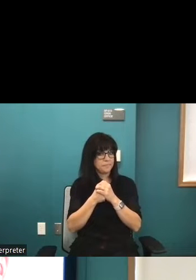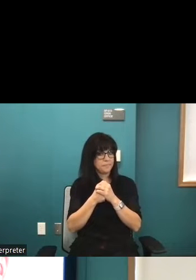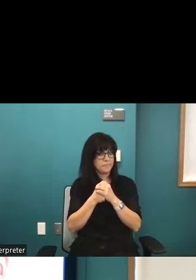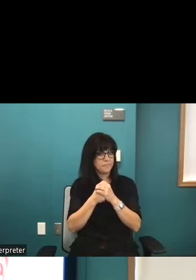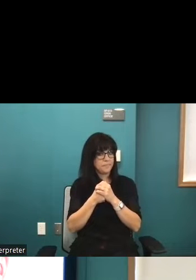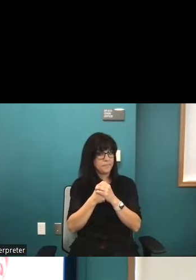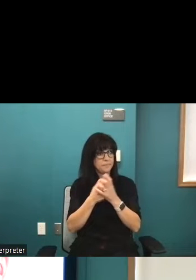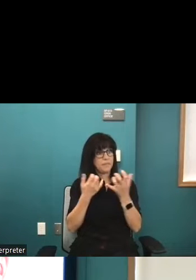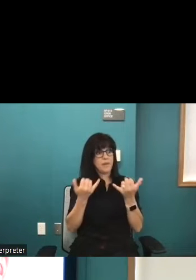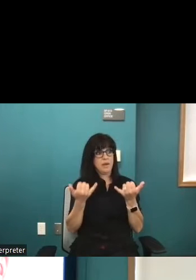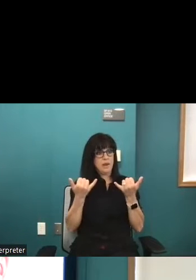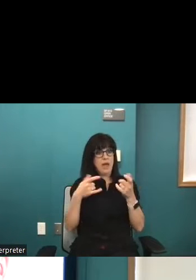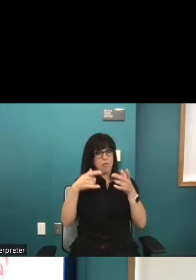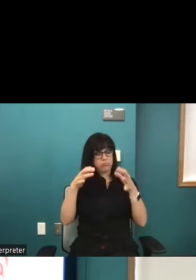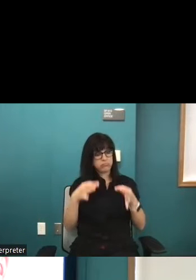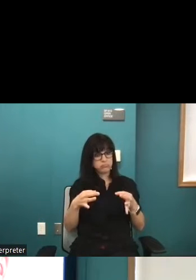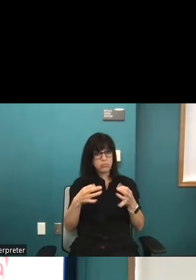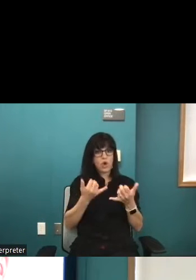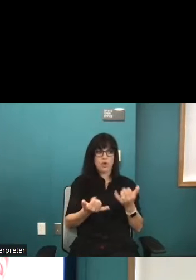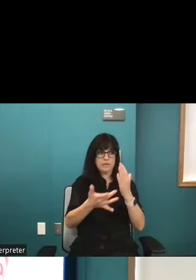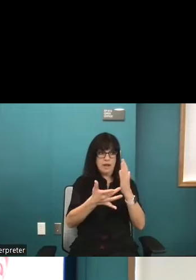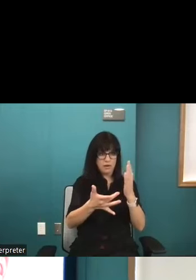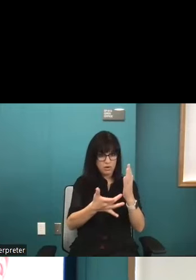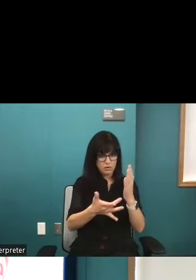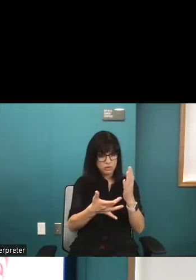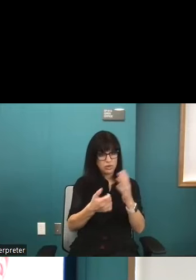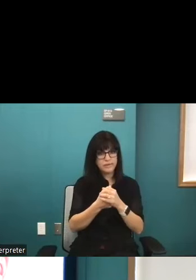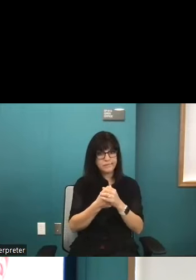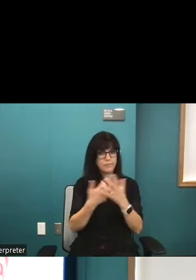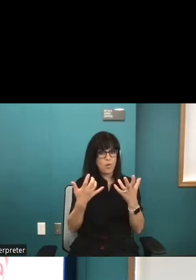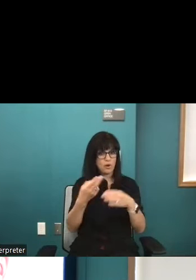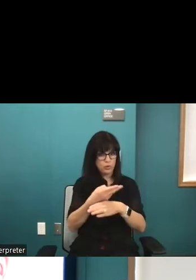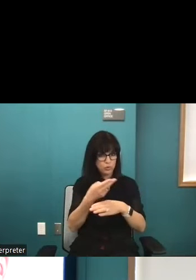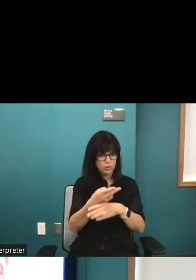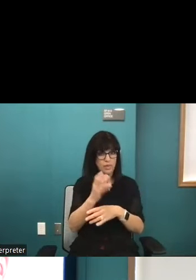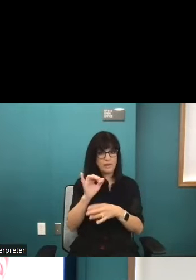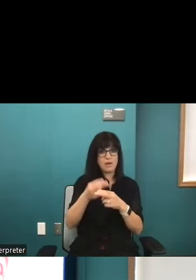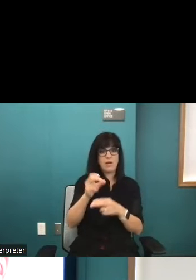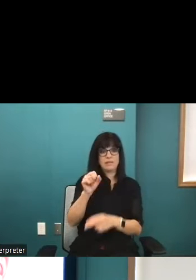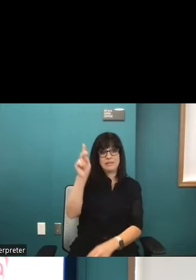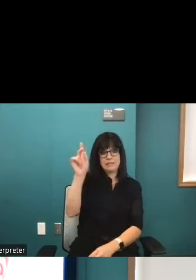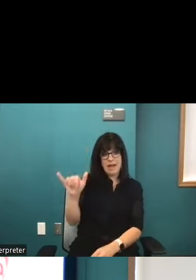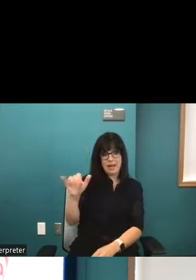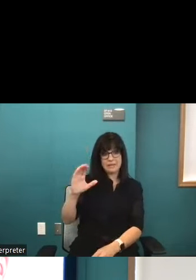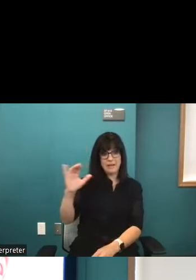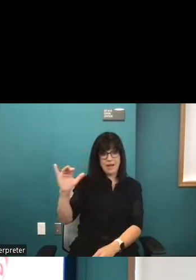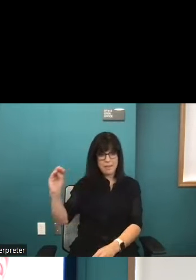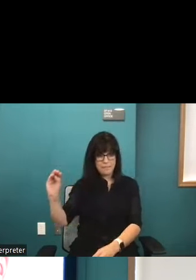And so we're going to talk a little bit about our current technology, what we're using. This is called the Sky